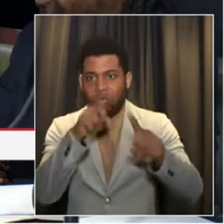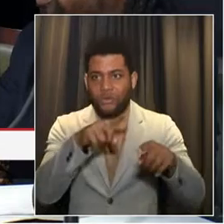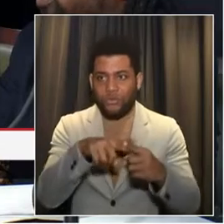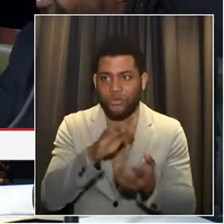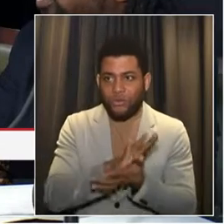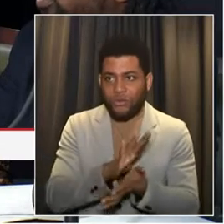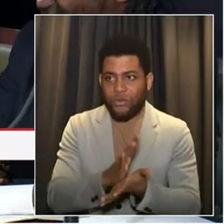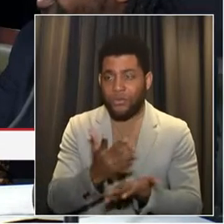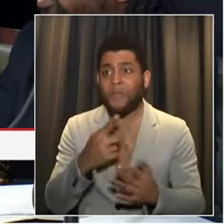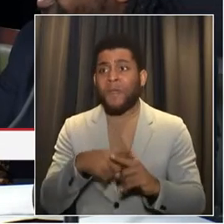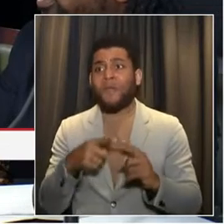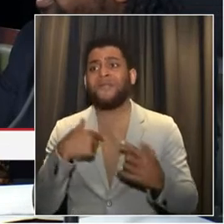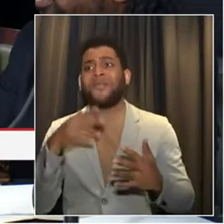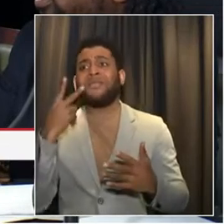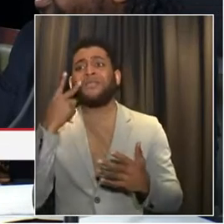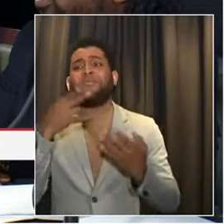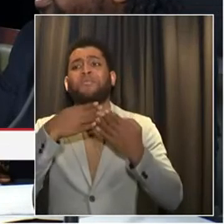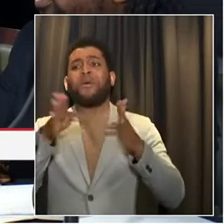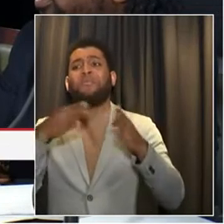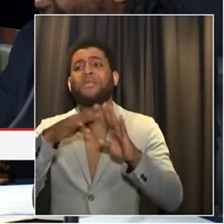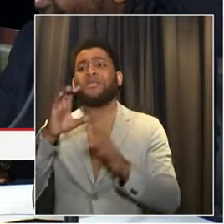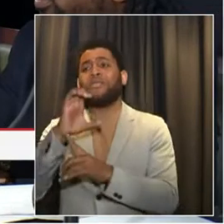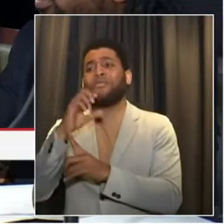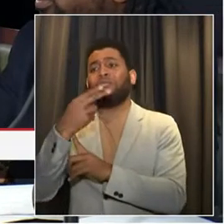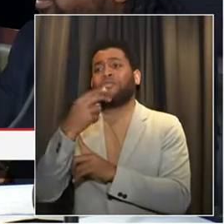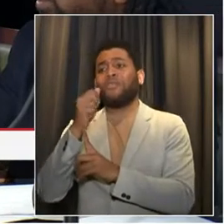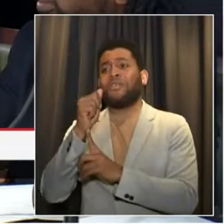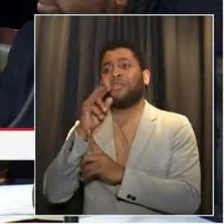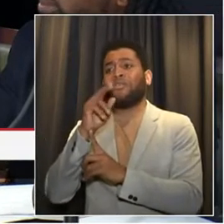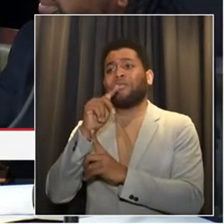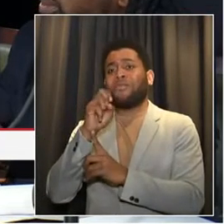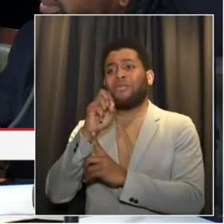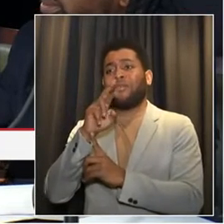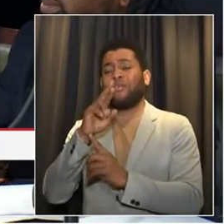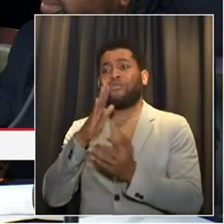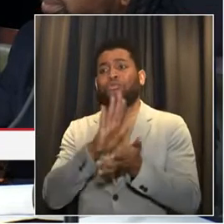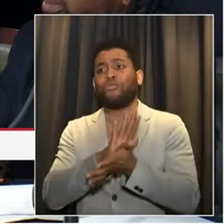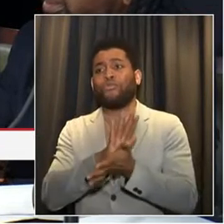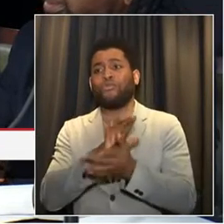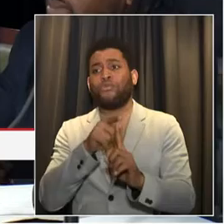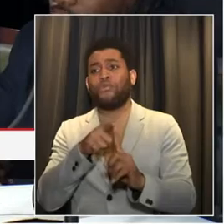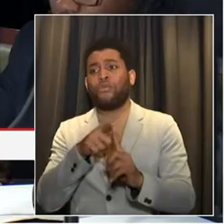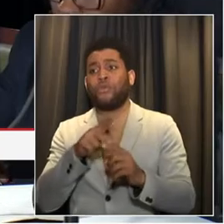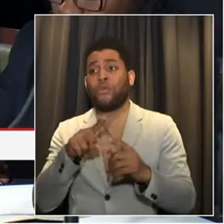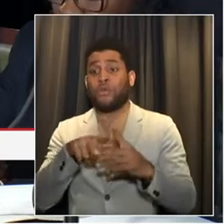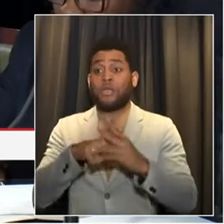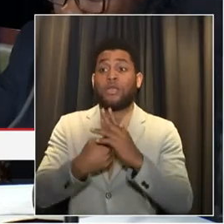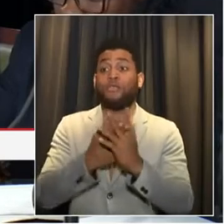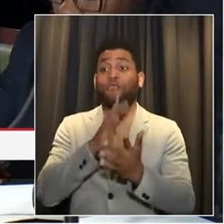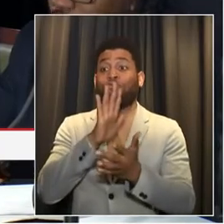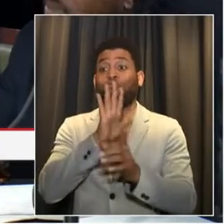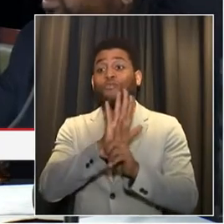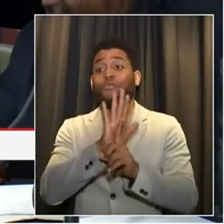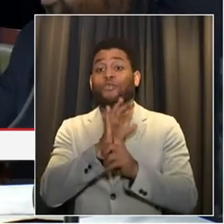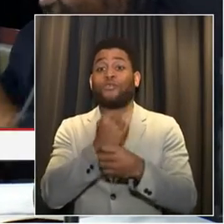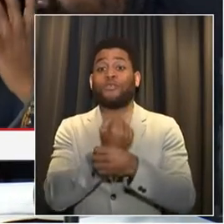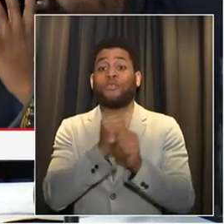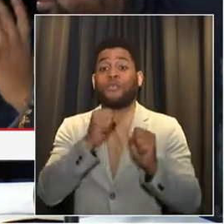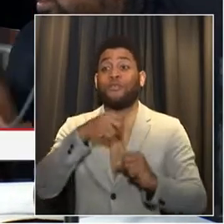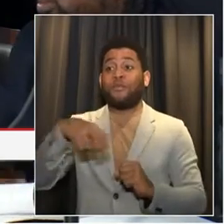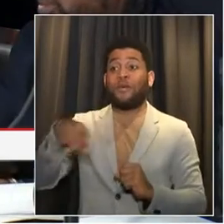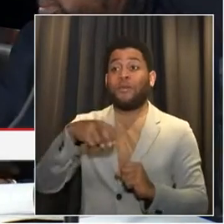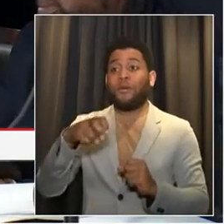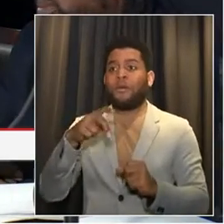charter schools who have deployed their own version of a safe passage worker, where they're individuals who actually work in the school during the school